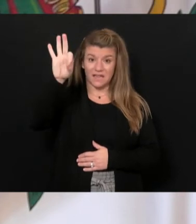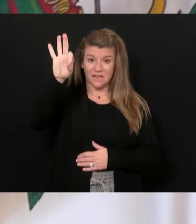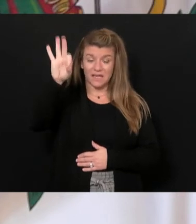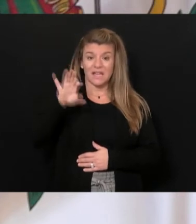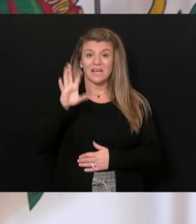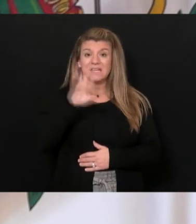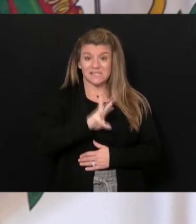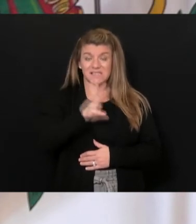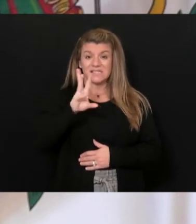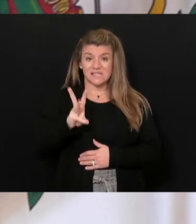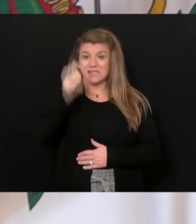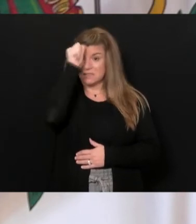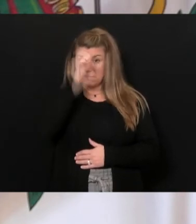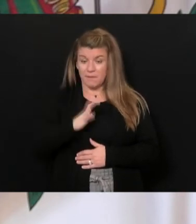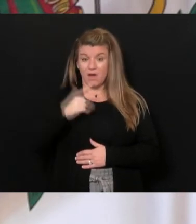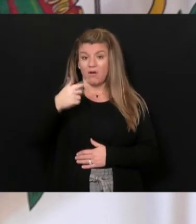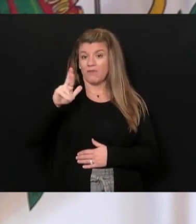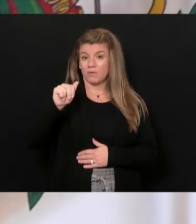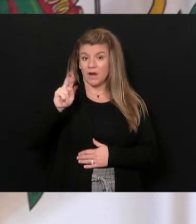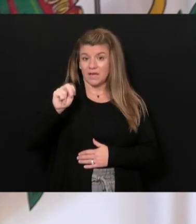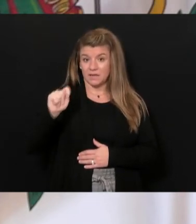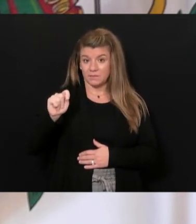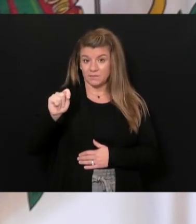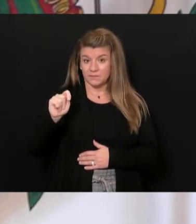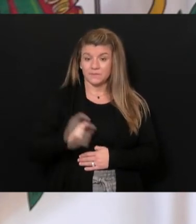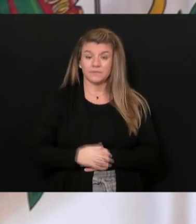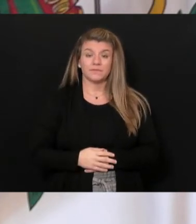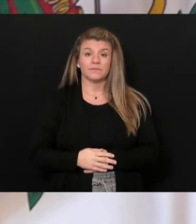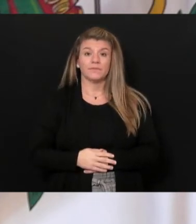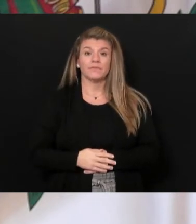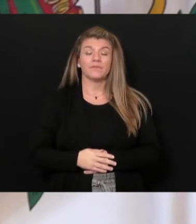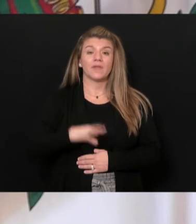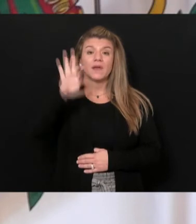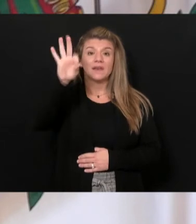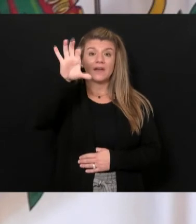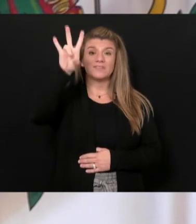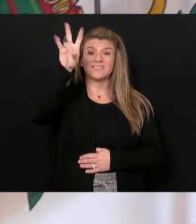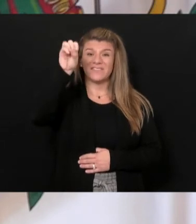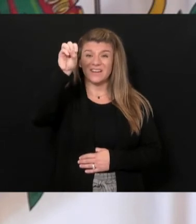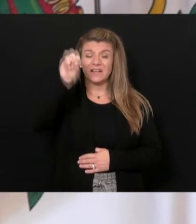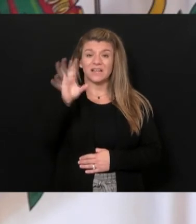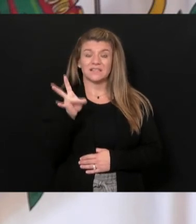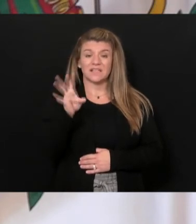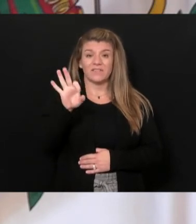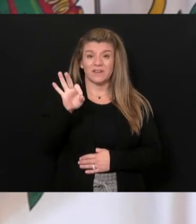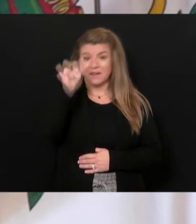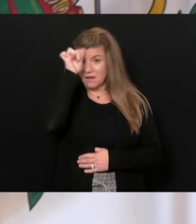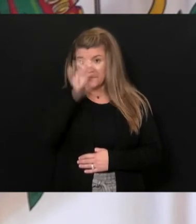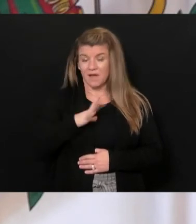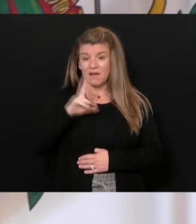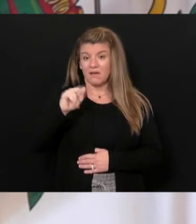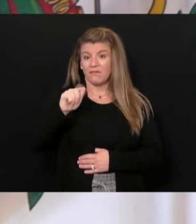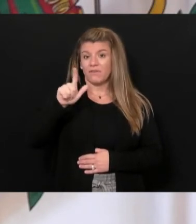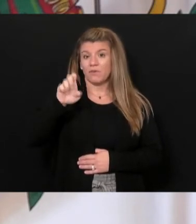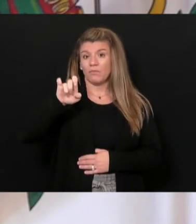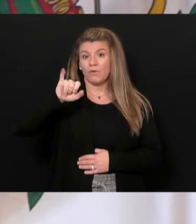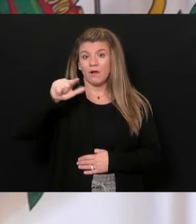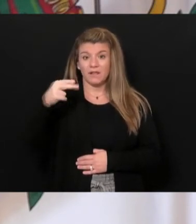a 66-year-old male from Grant County. Our 970th death, a 79-year-old male from Raleigh